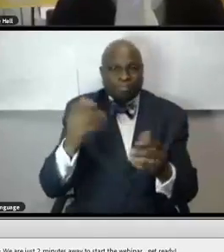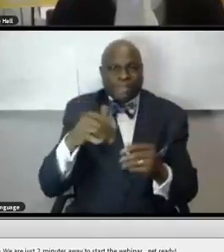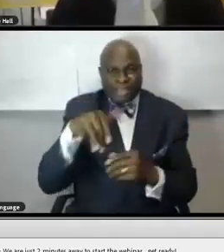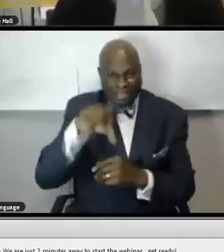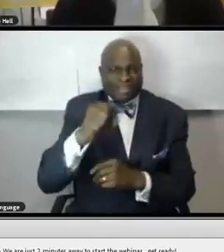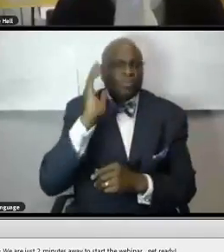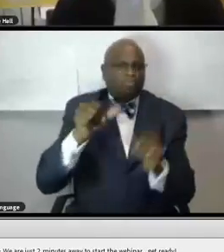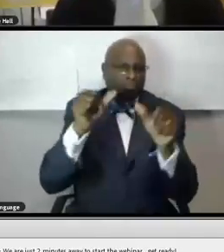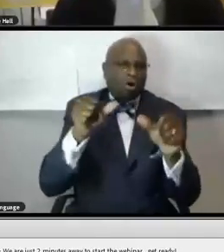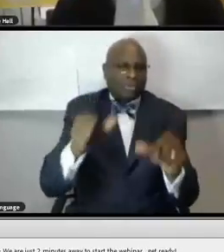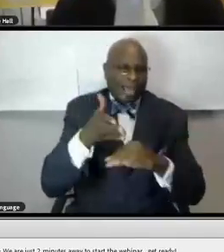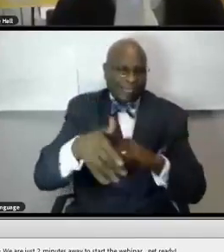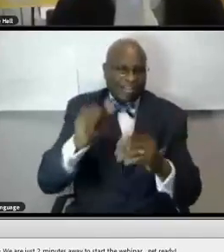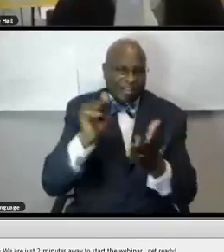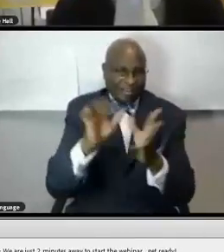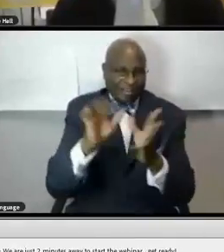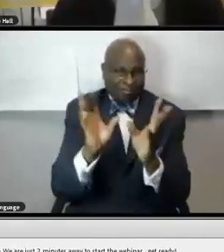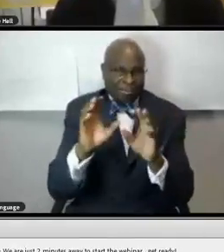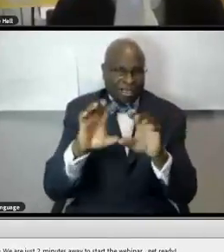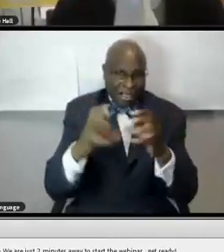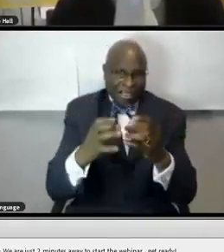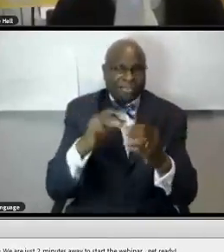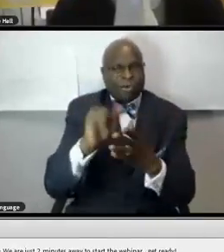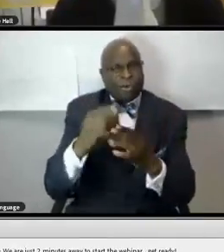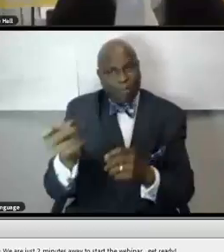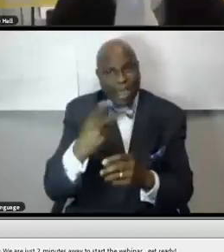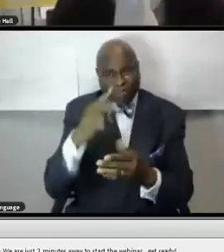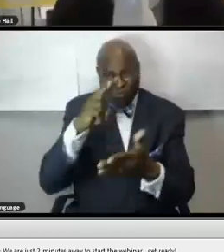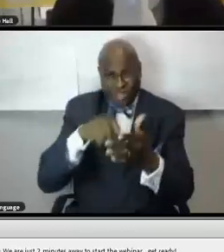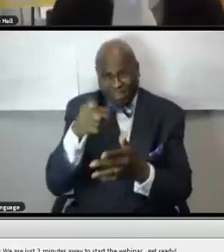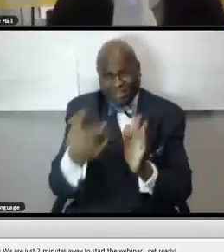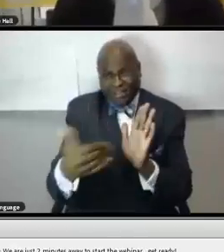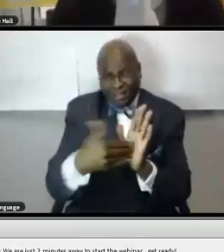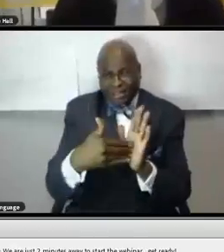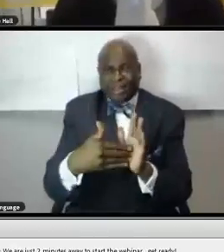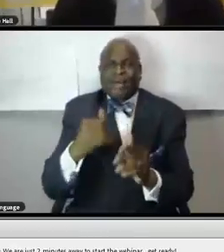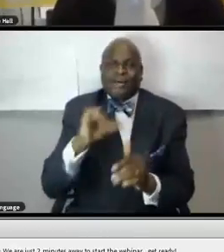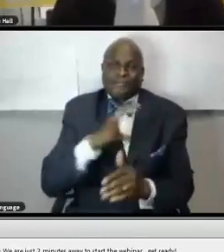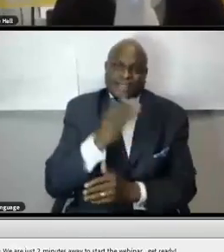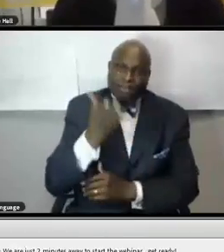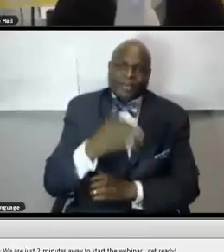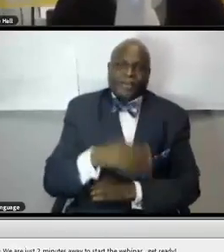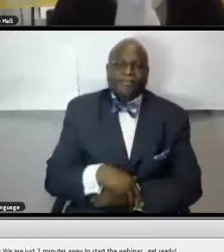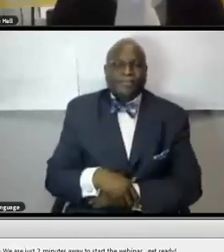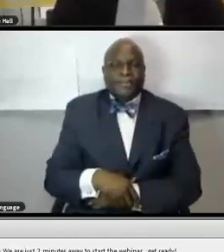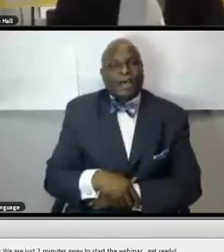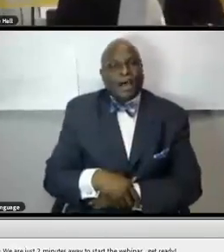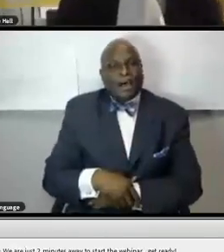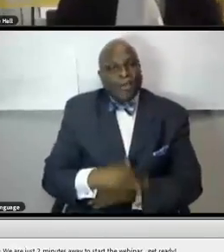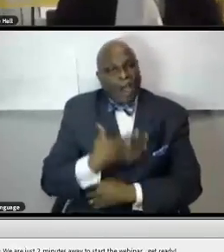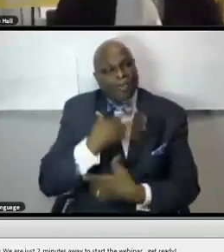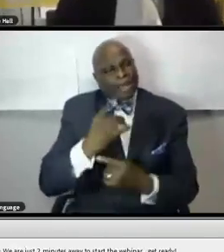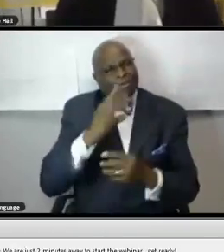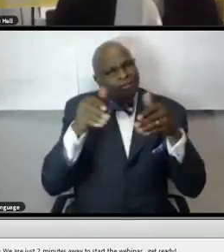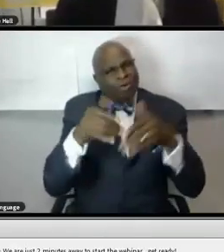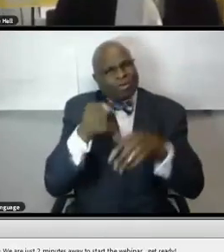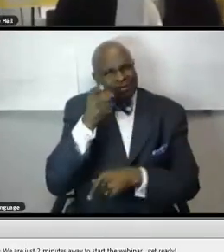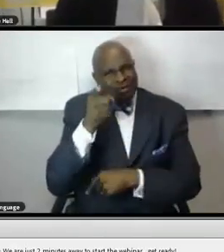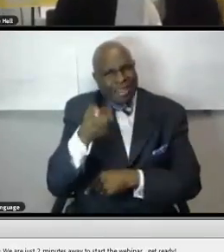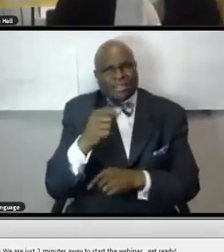will be after the webinar. So if you want to go back to that evidence, there it is. But here's what I'd like you to focus on.